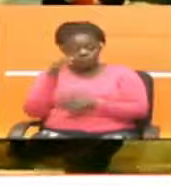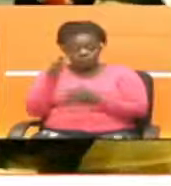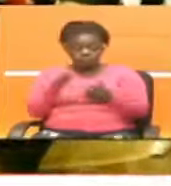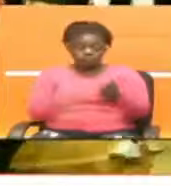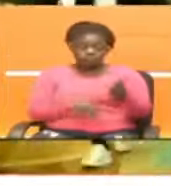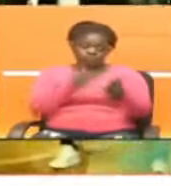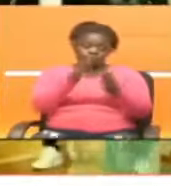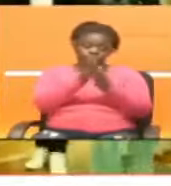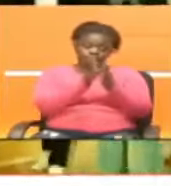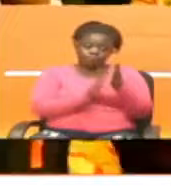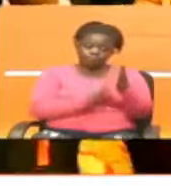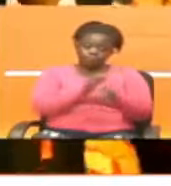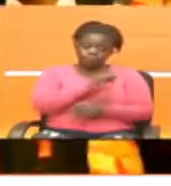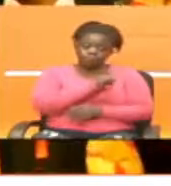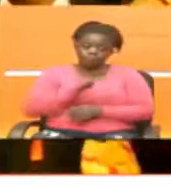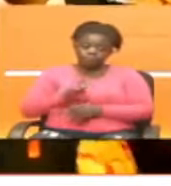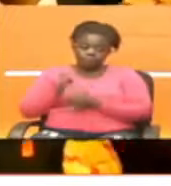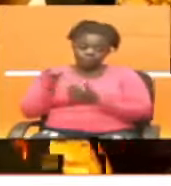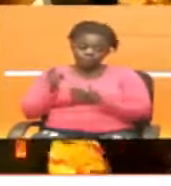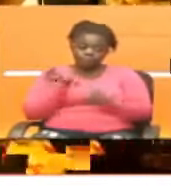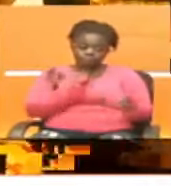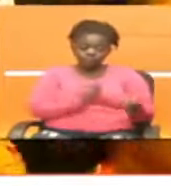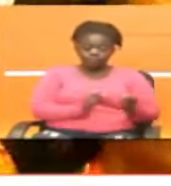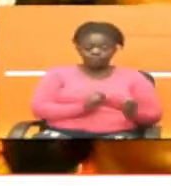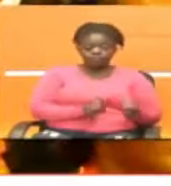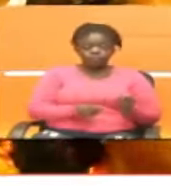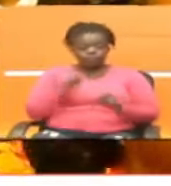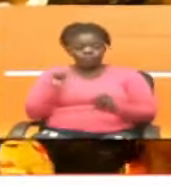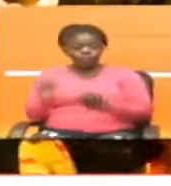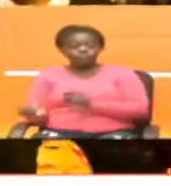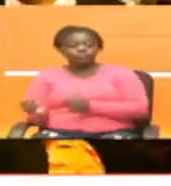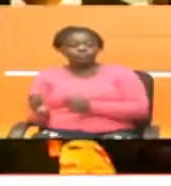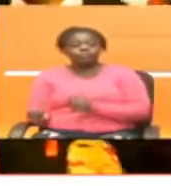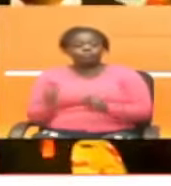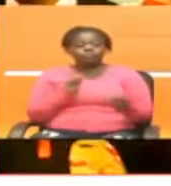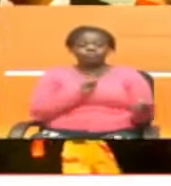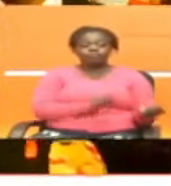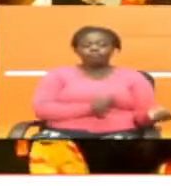ezitendeza omutonzi okubba ebivuga eby’ekinnansi.